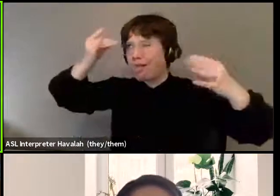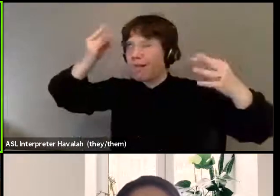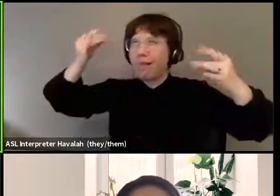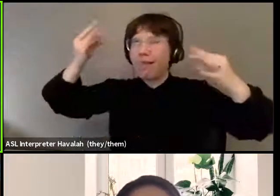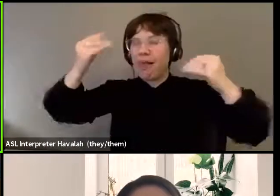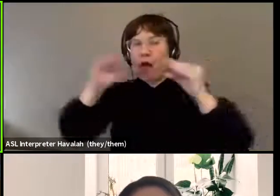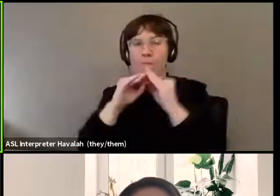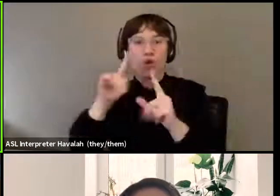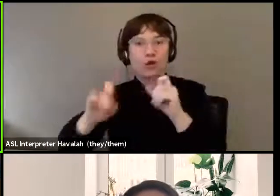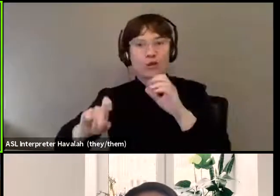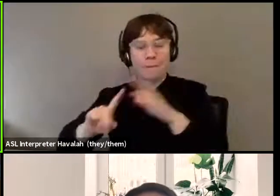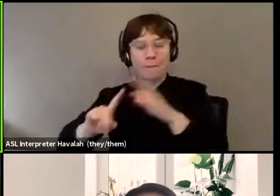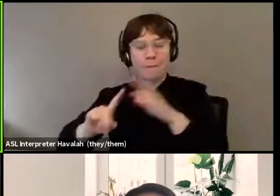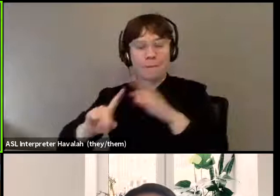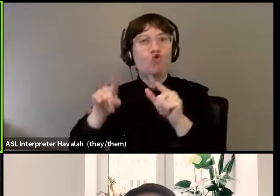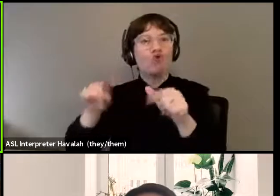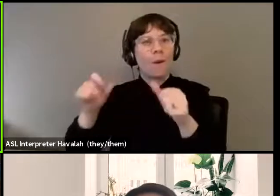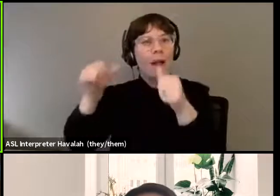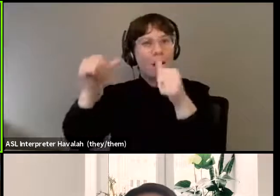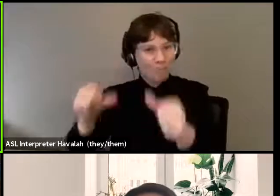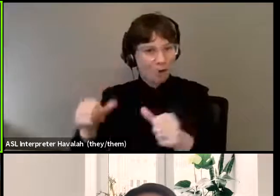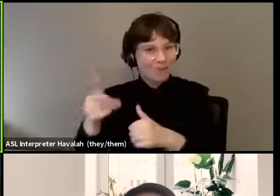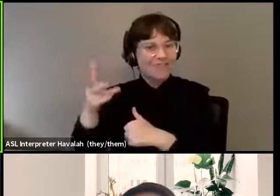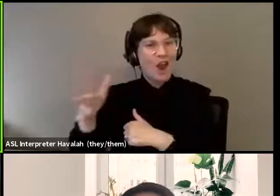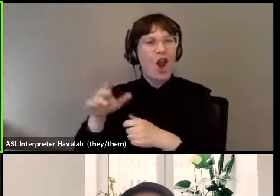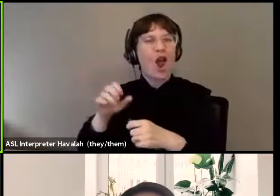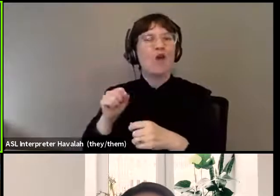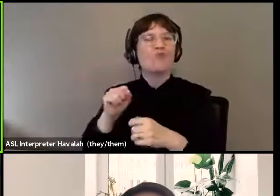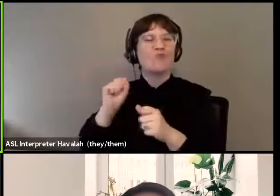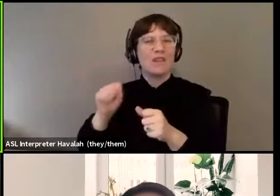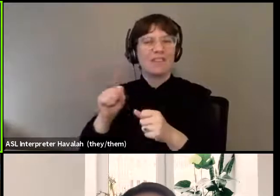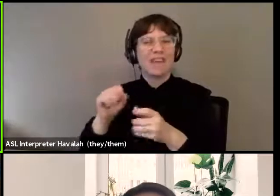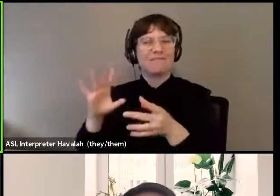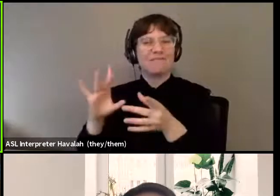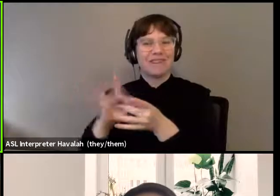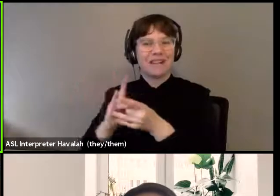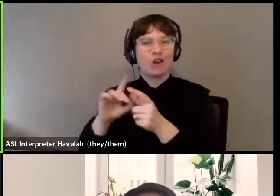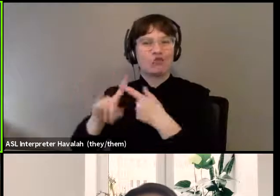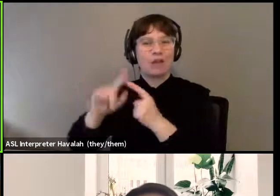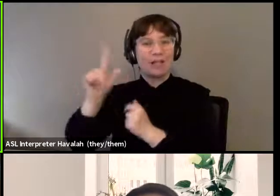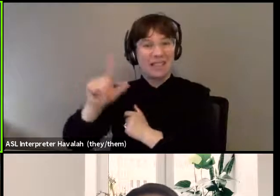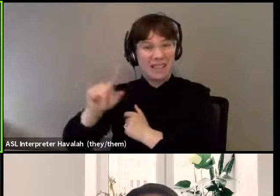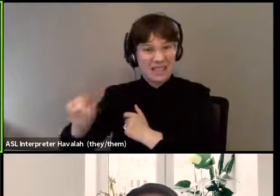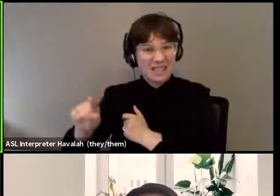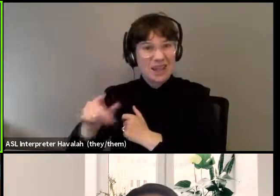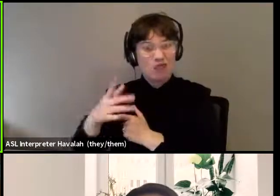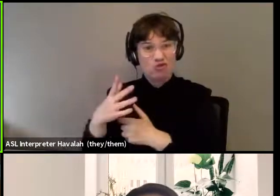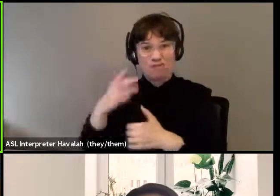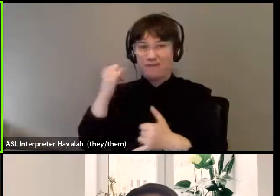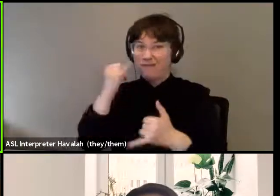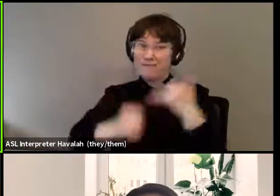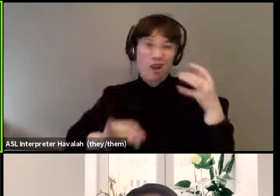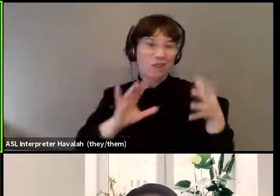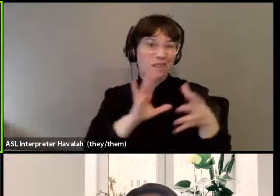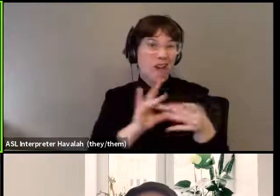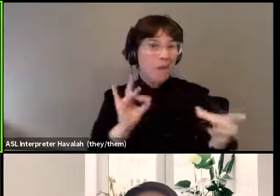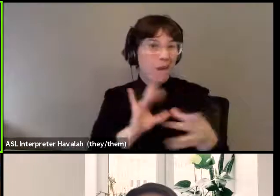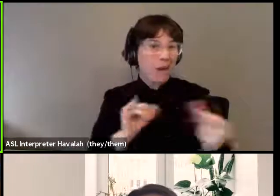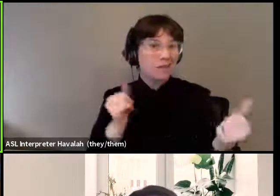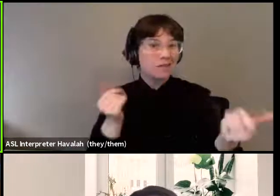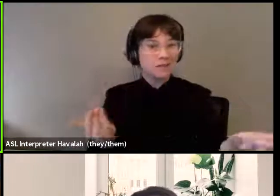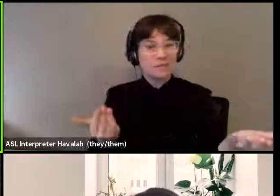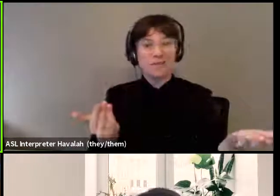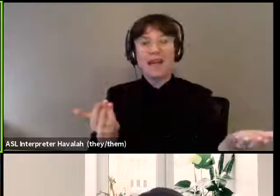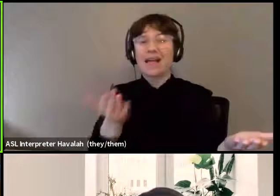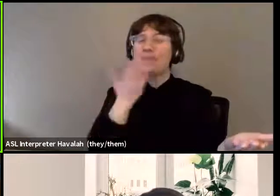other questions, feel free to ping them in there and we can get them over to Liz. Liz, I don't know if you have any closing remarks, but thank